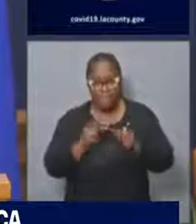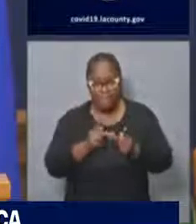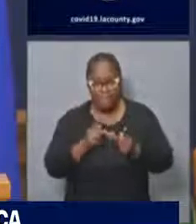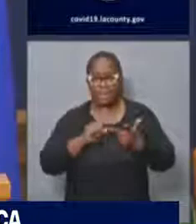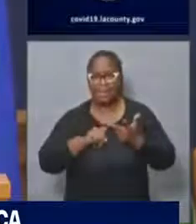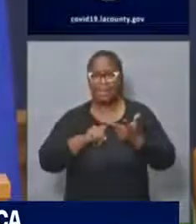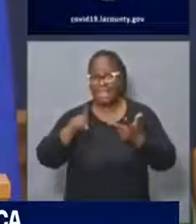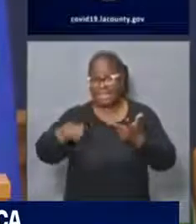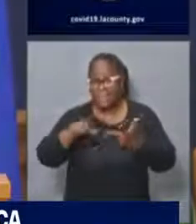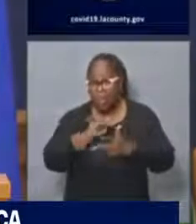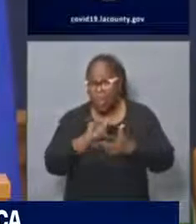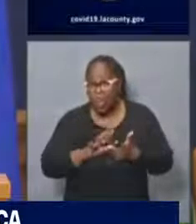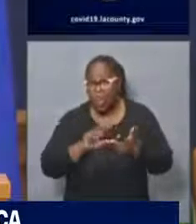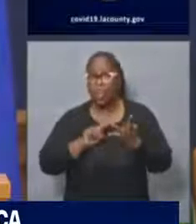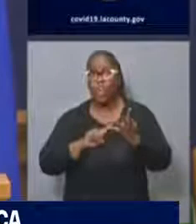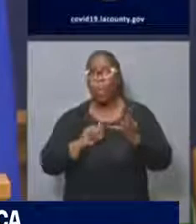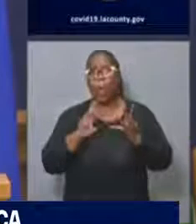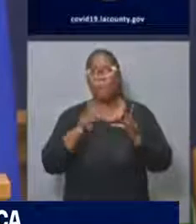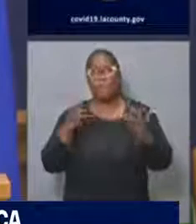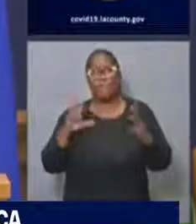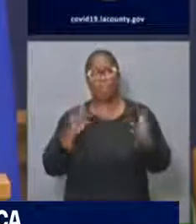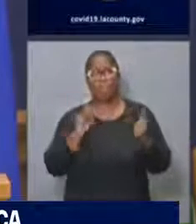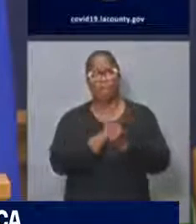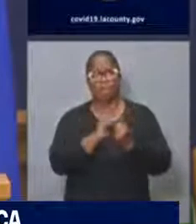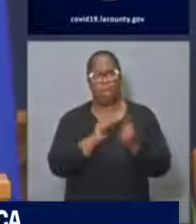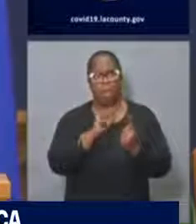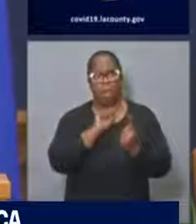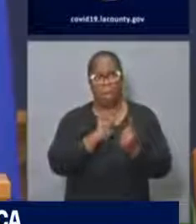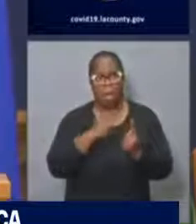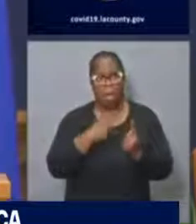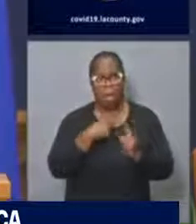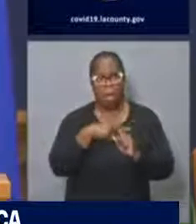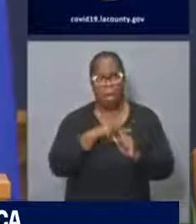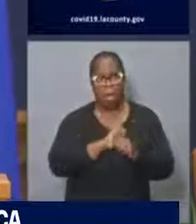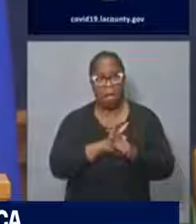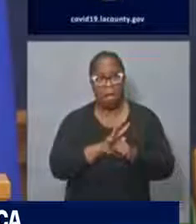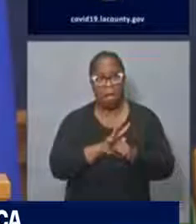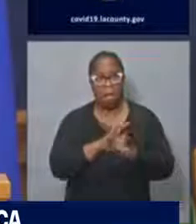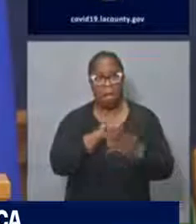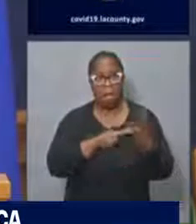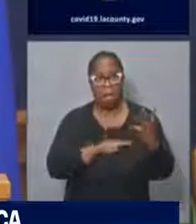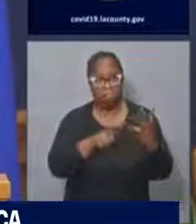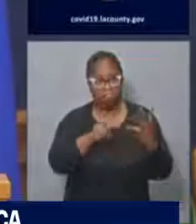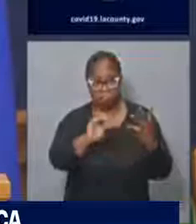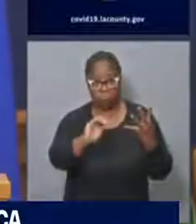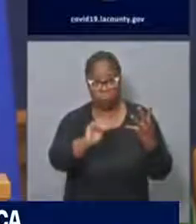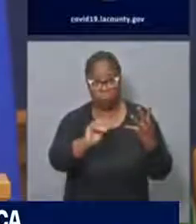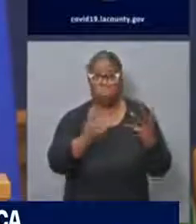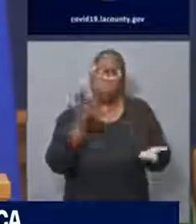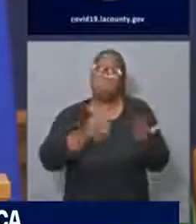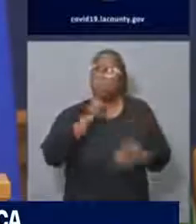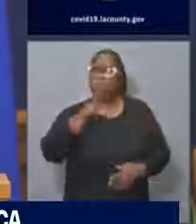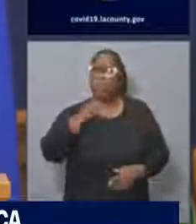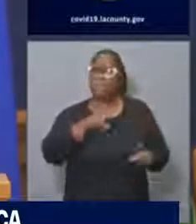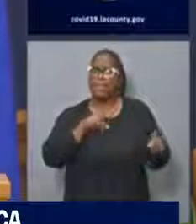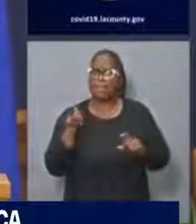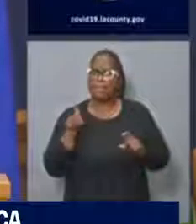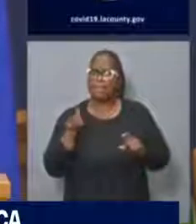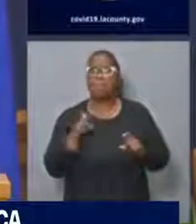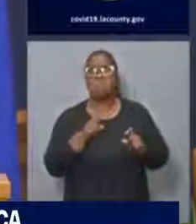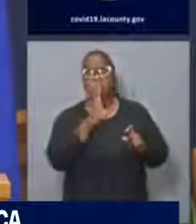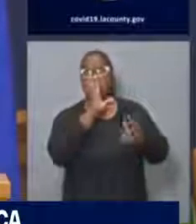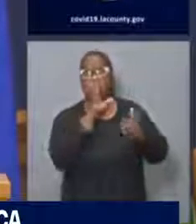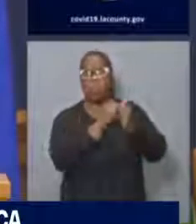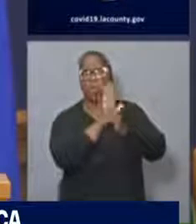close contact of someone with COVID-19, you may not need to be tested, and your healthcare provider can talk to you about your concerns, your